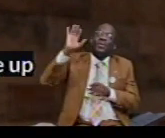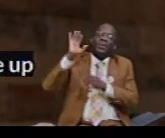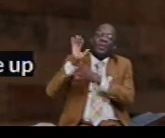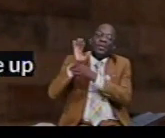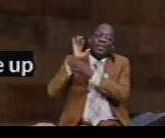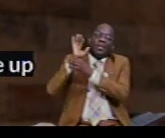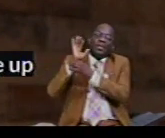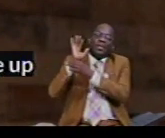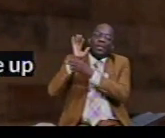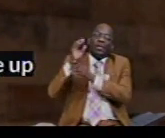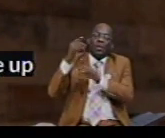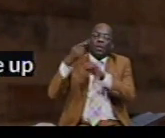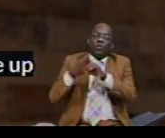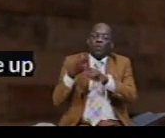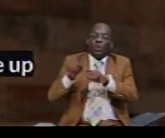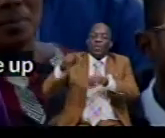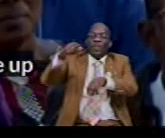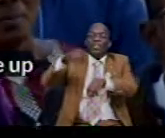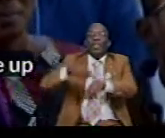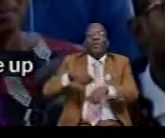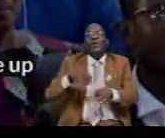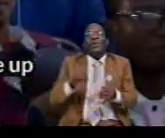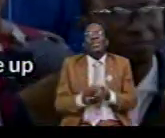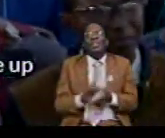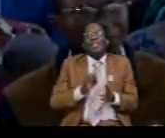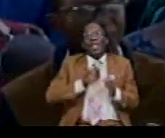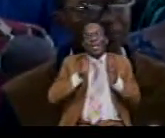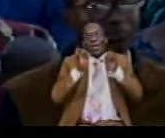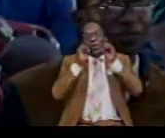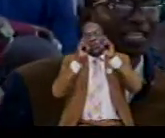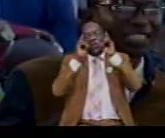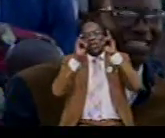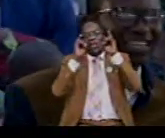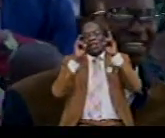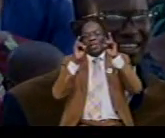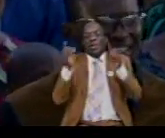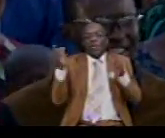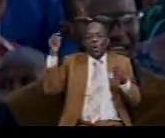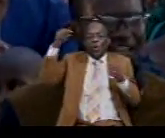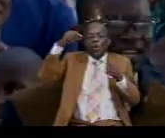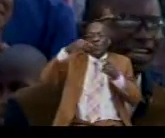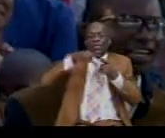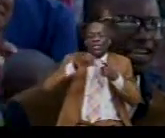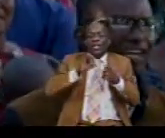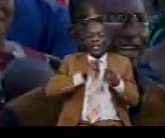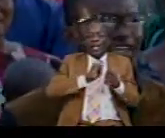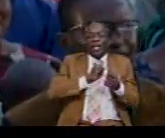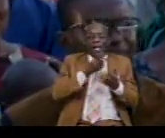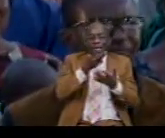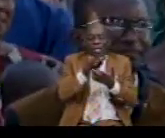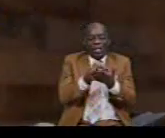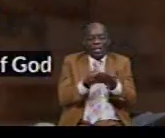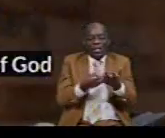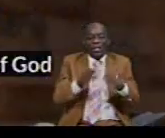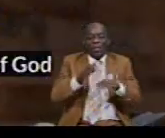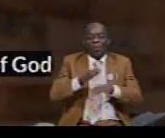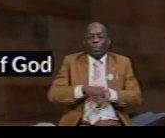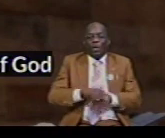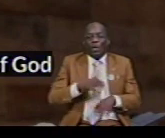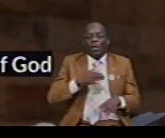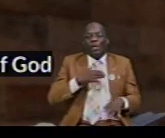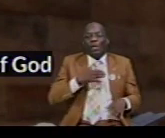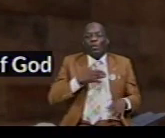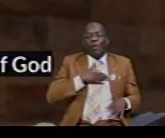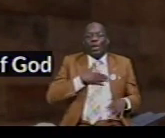from the moment that I wake up till I lay my head.